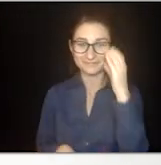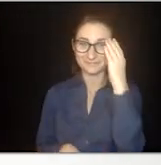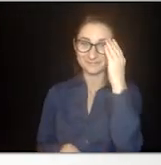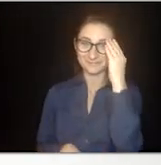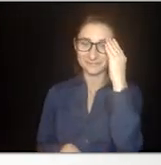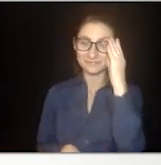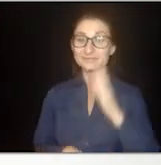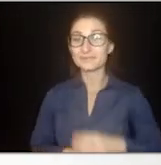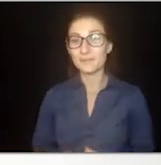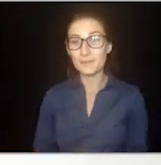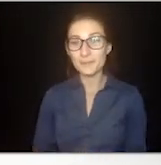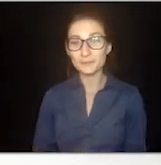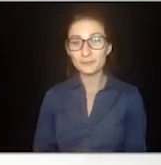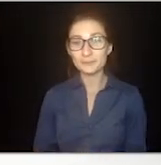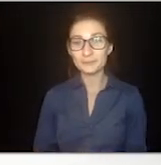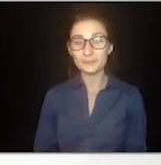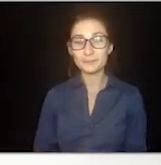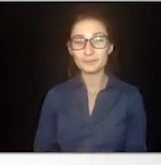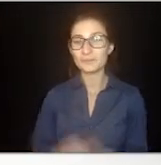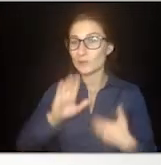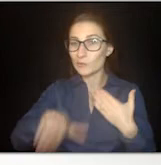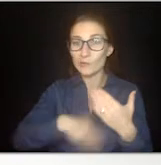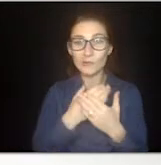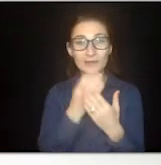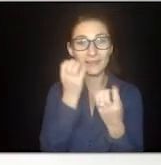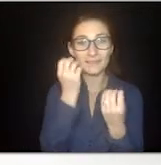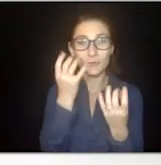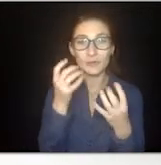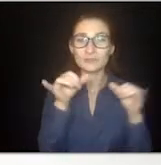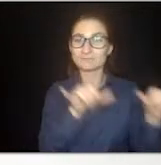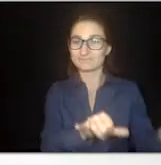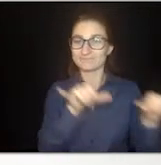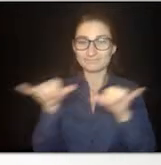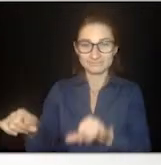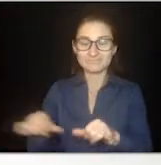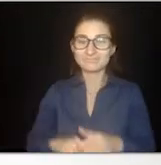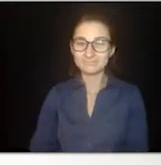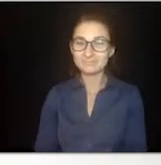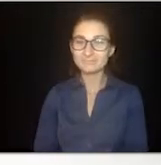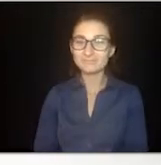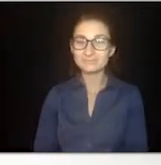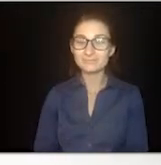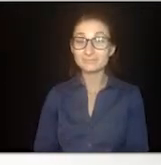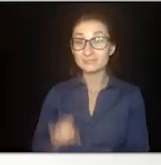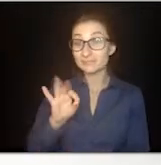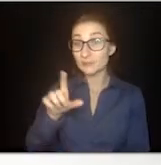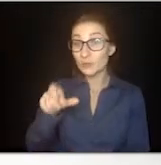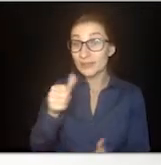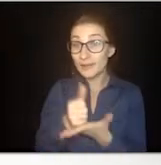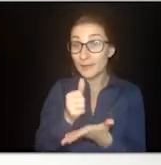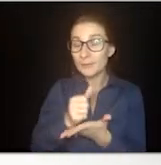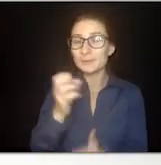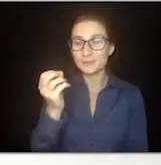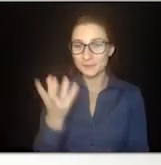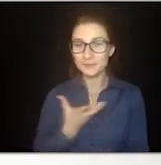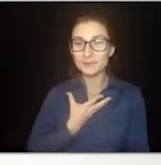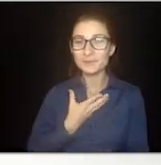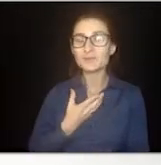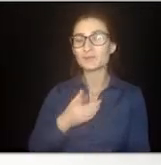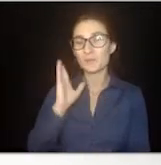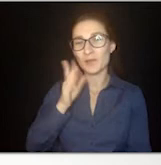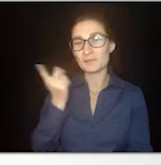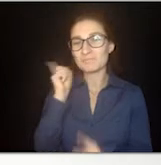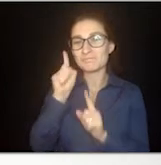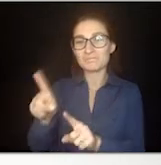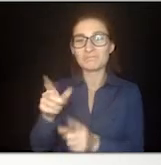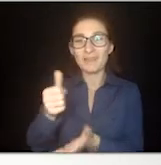you can go directly to that website, and all the handouts and everything are right there. So if you need help with that, let us know. We'll be glad to do